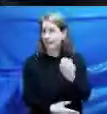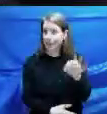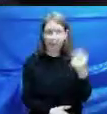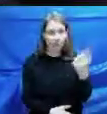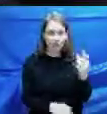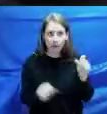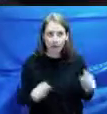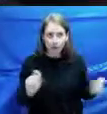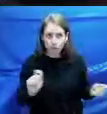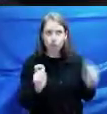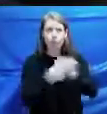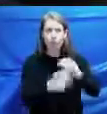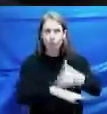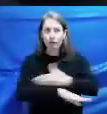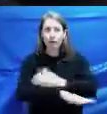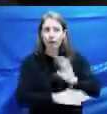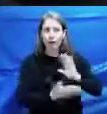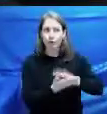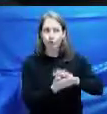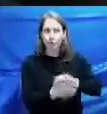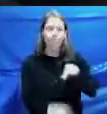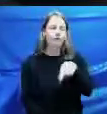be.